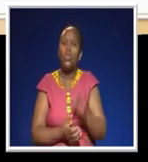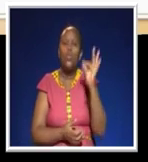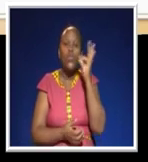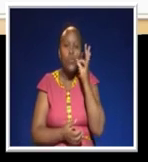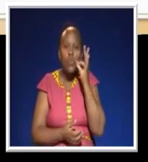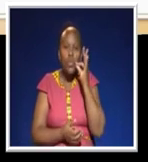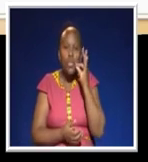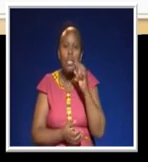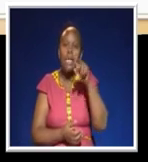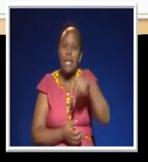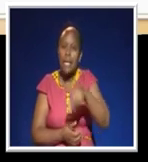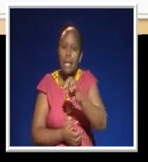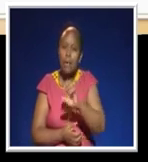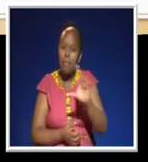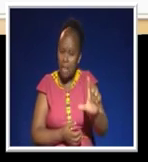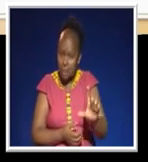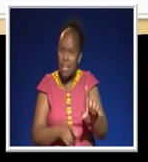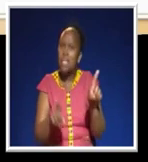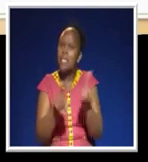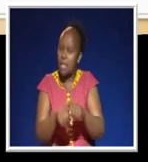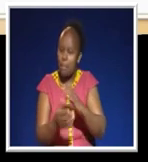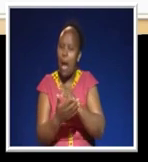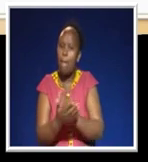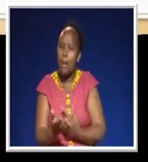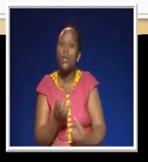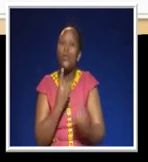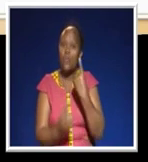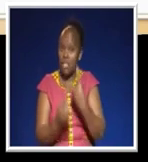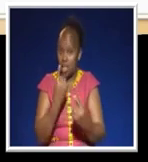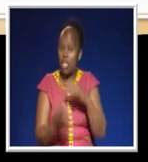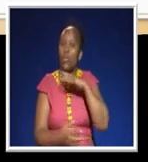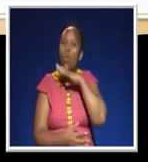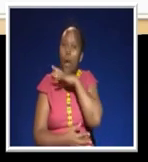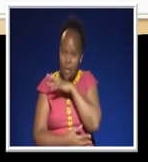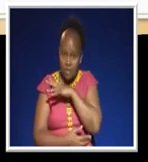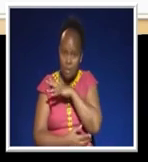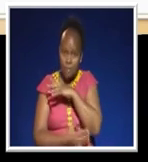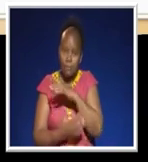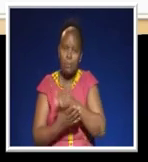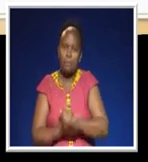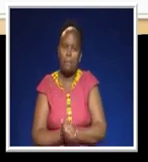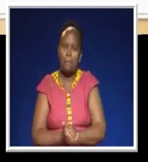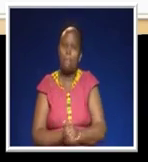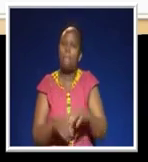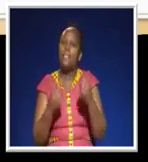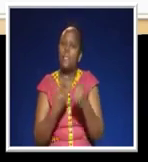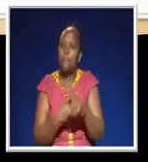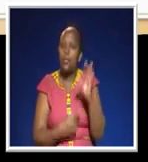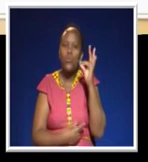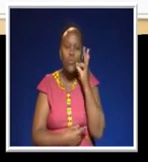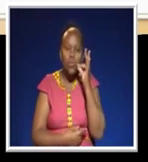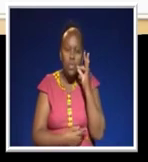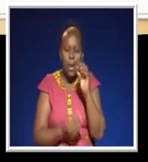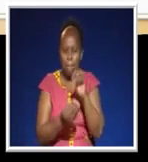peels are also part of the kitchen wastes or the kitchen refuse. The different fruits are